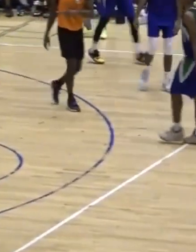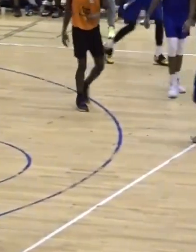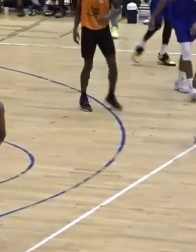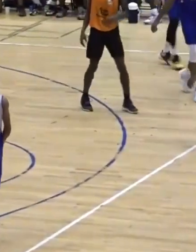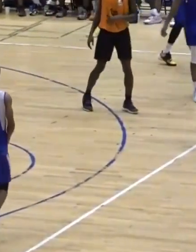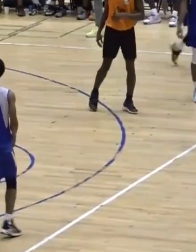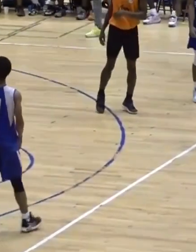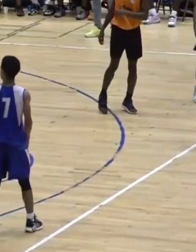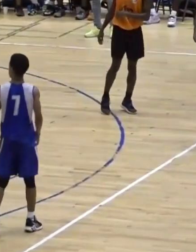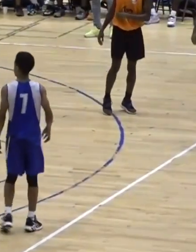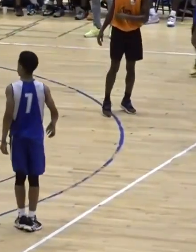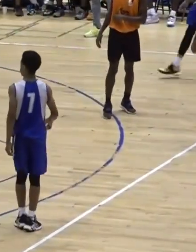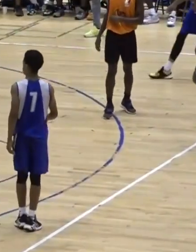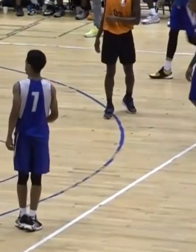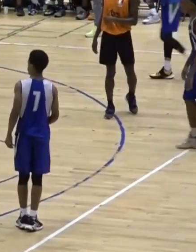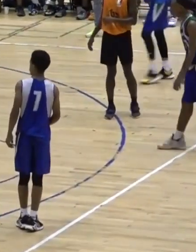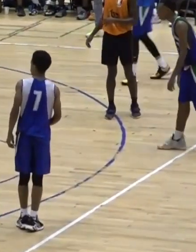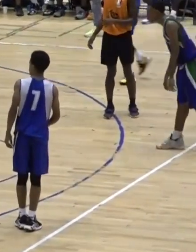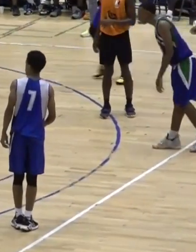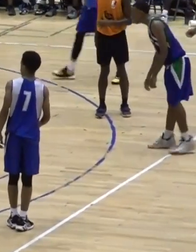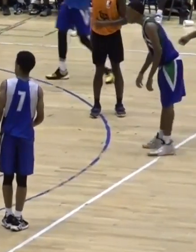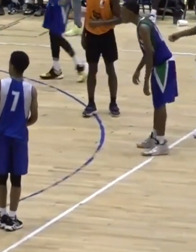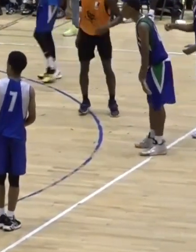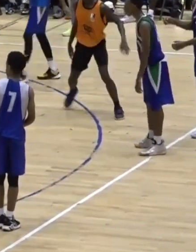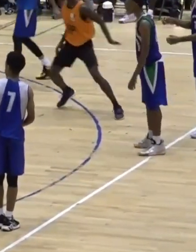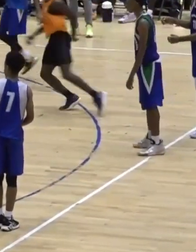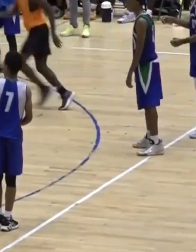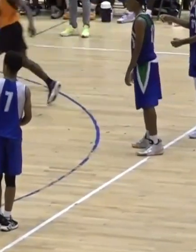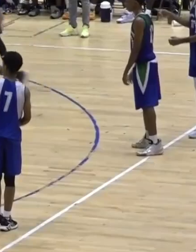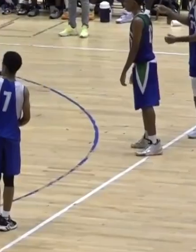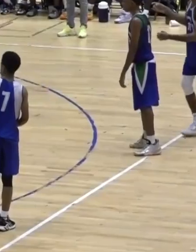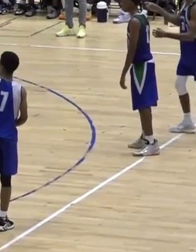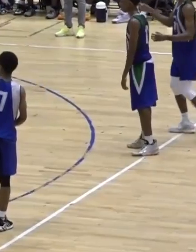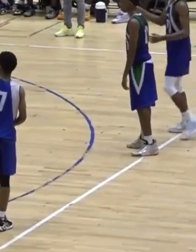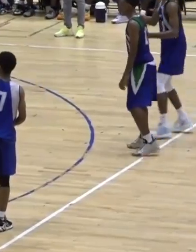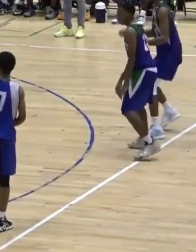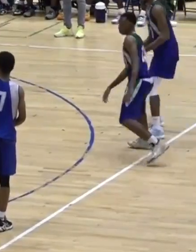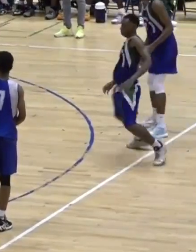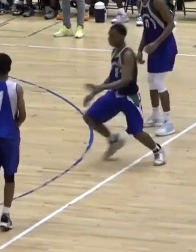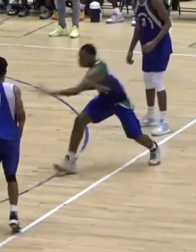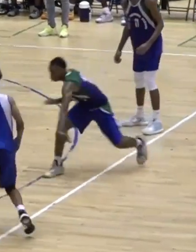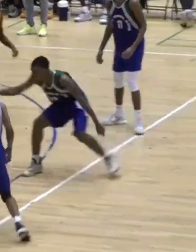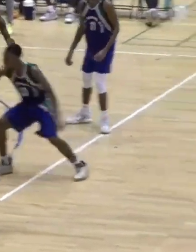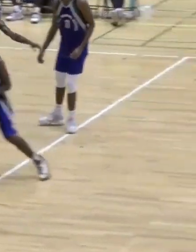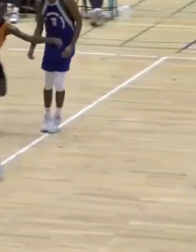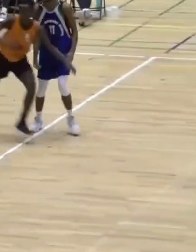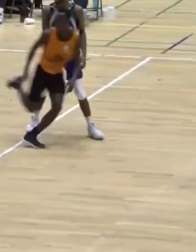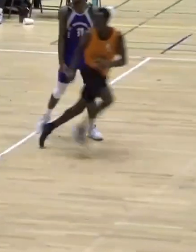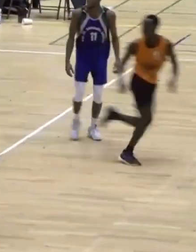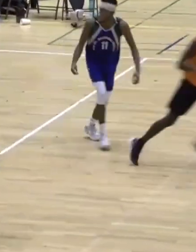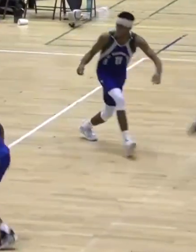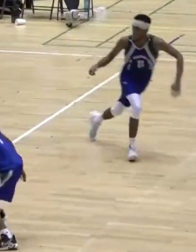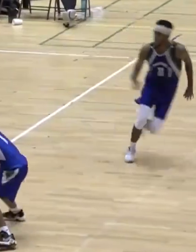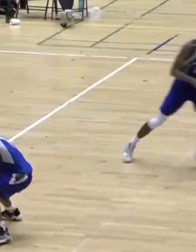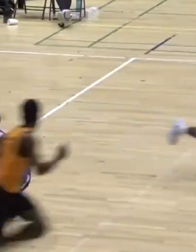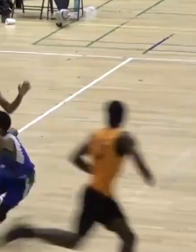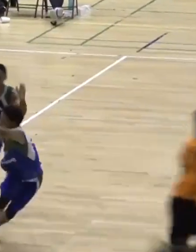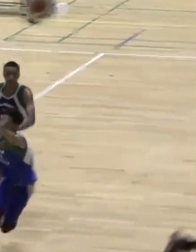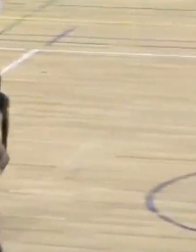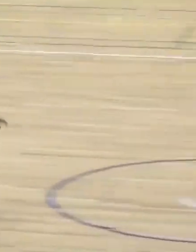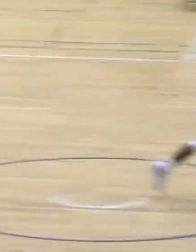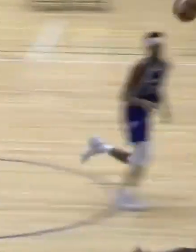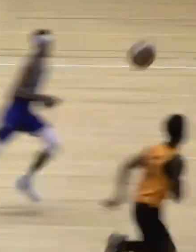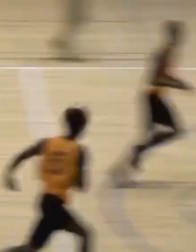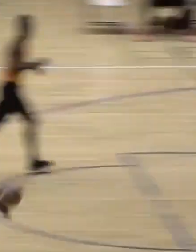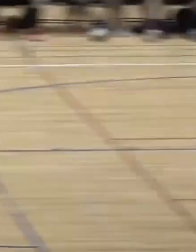And SMS looking for every and any opportunity to score. Not quite sure what's going on here. The Cougar caged